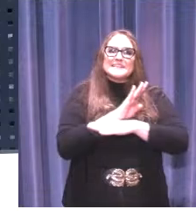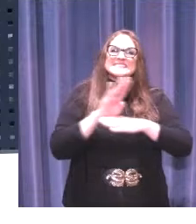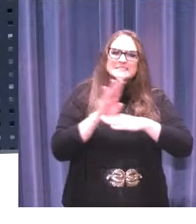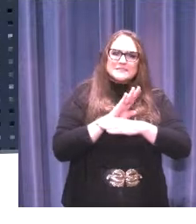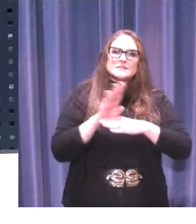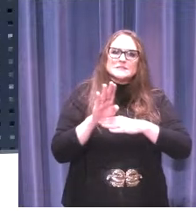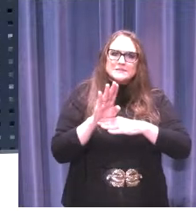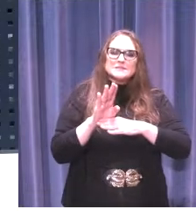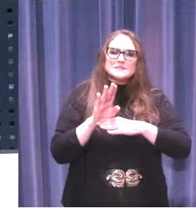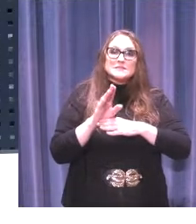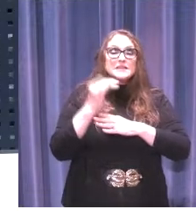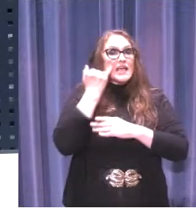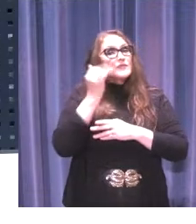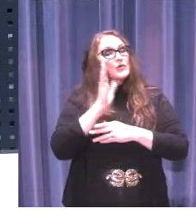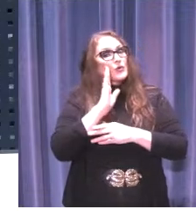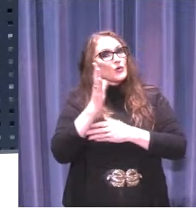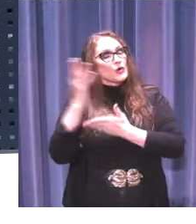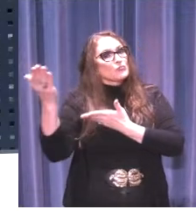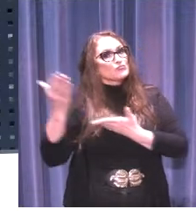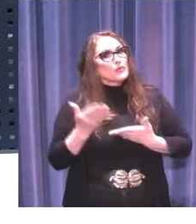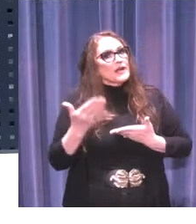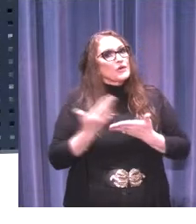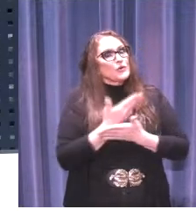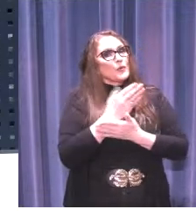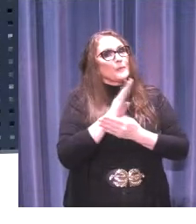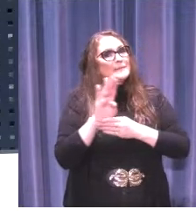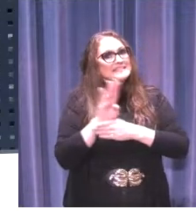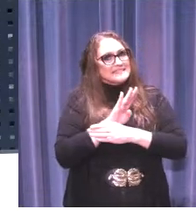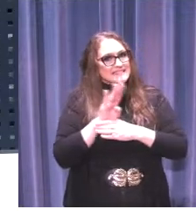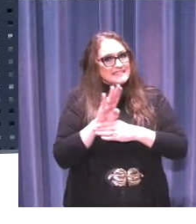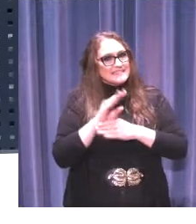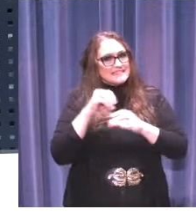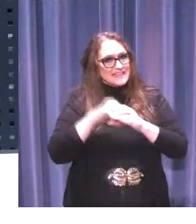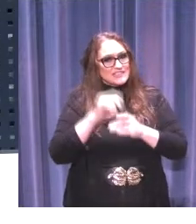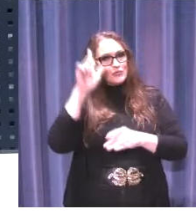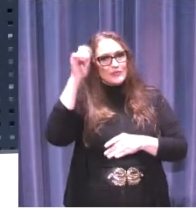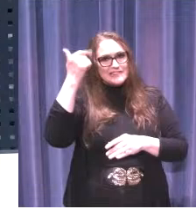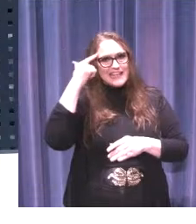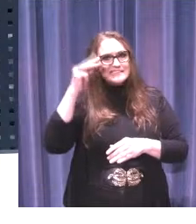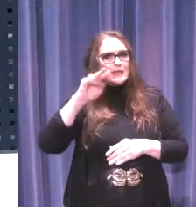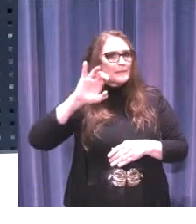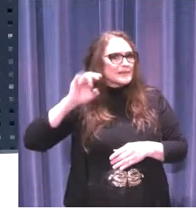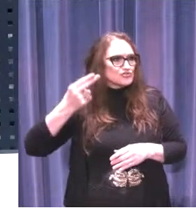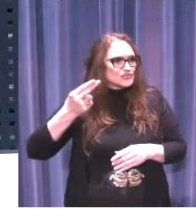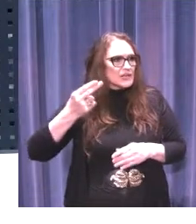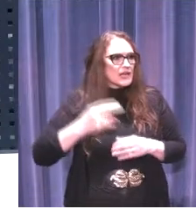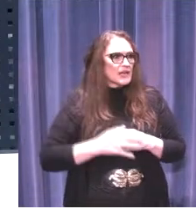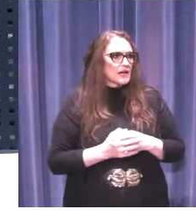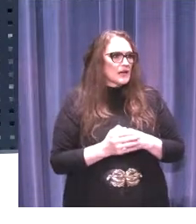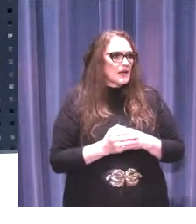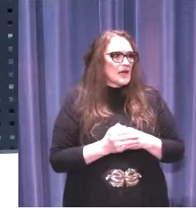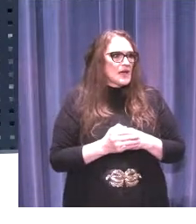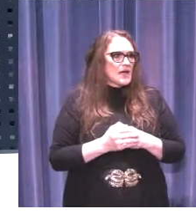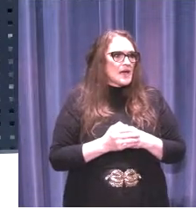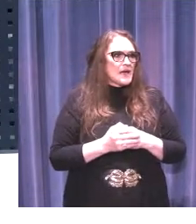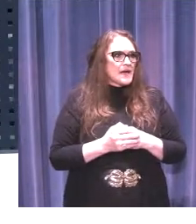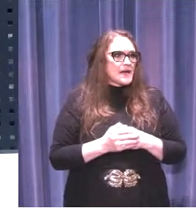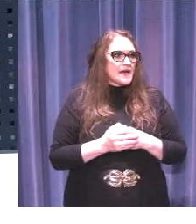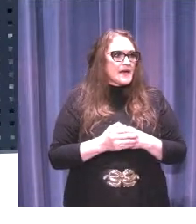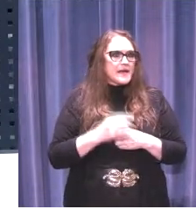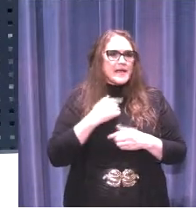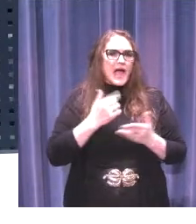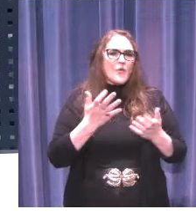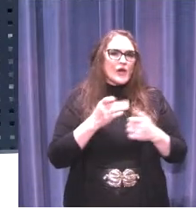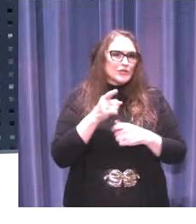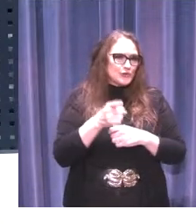businesses, if you're going to bring a new business into Lansing, Michigan, I